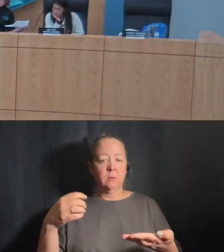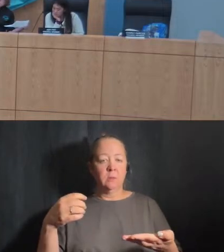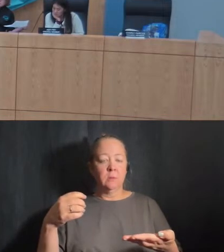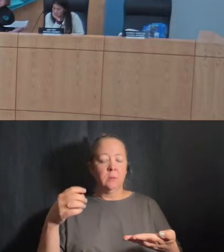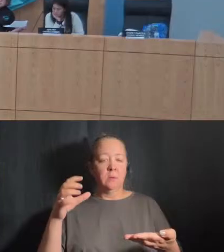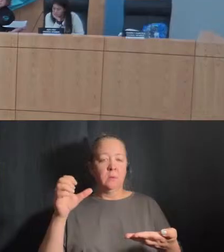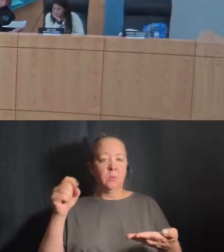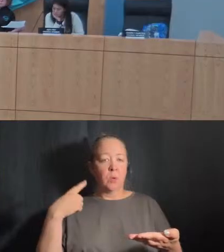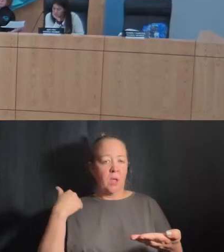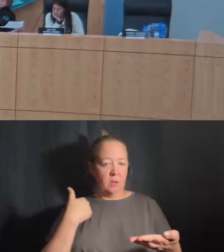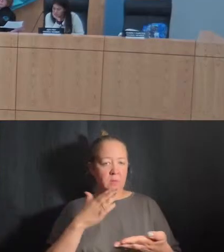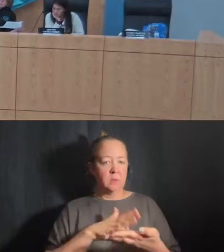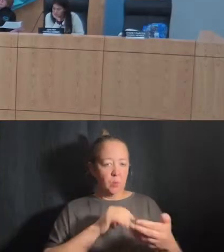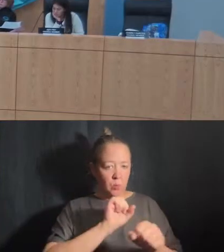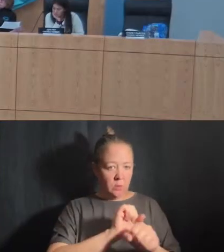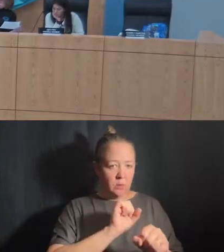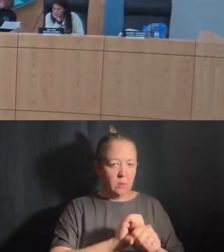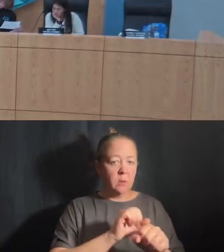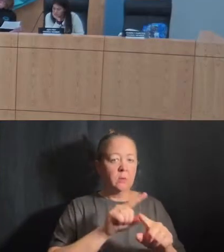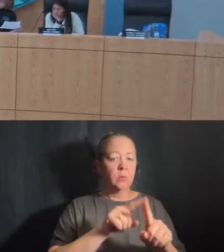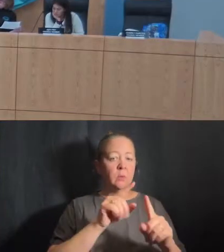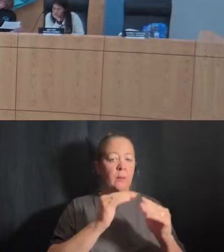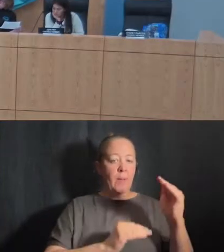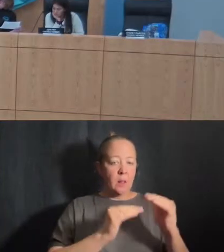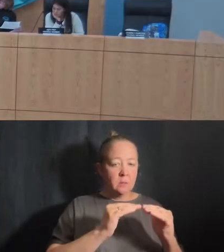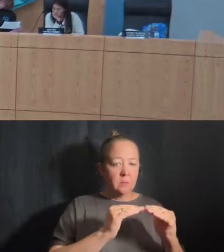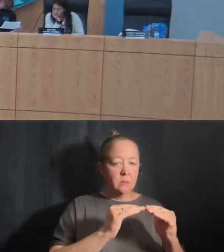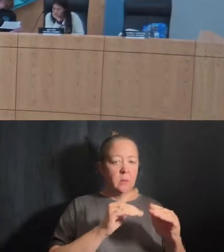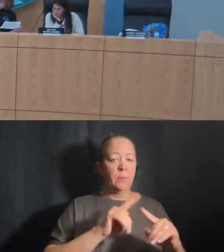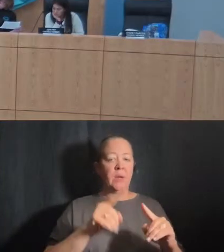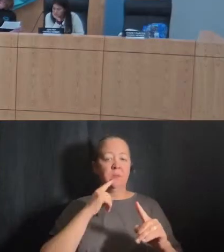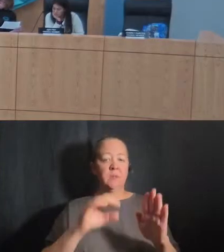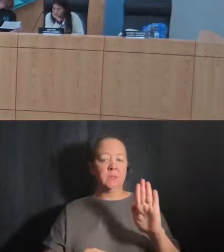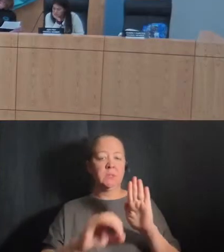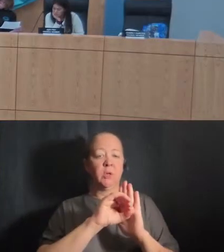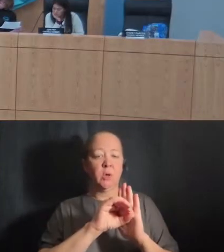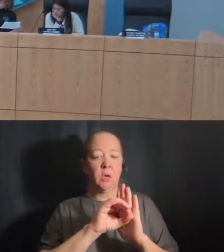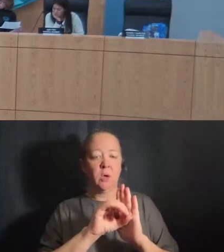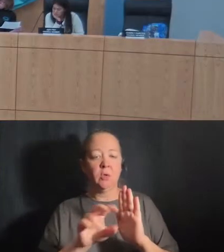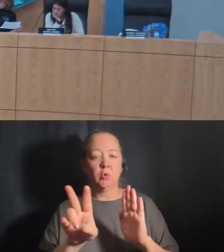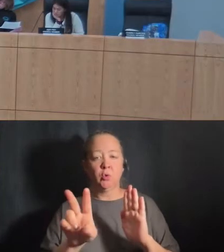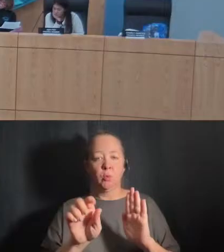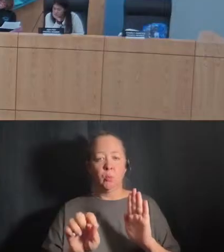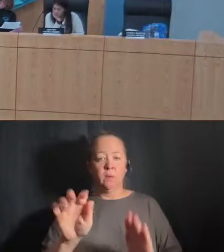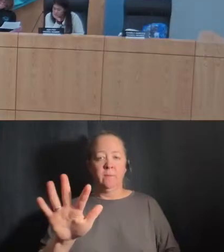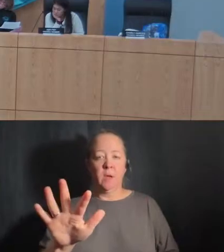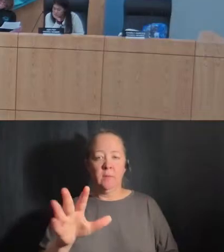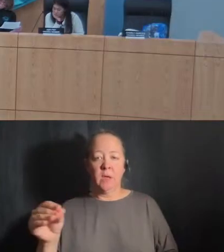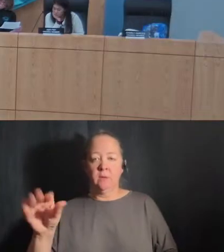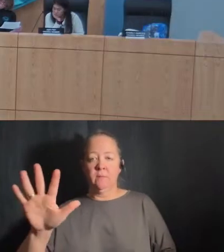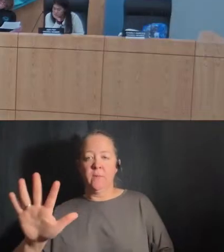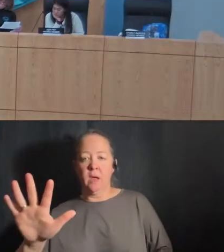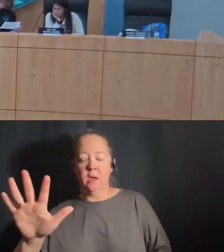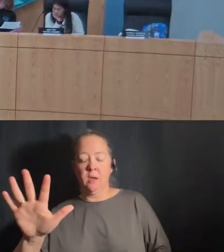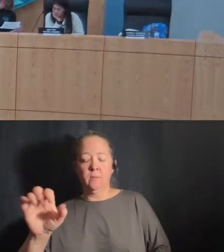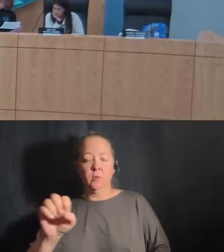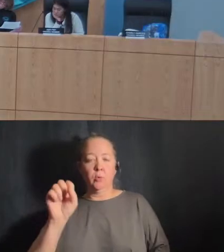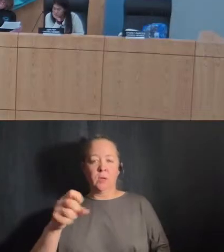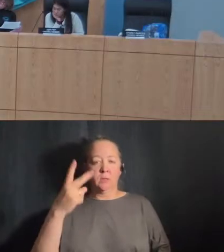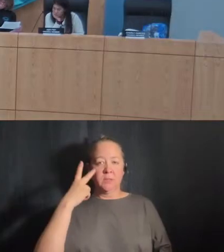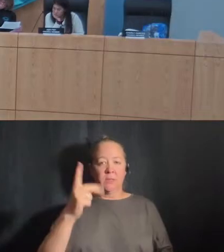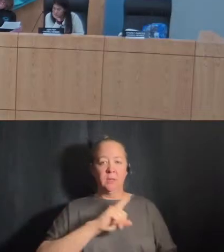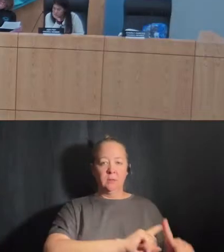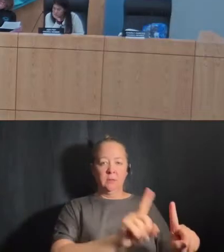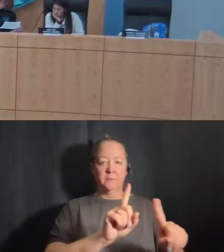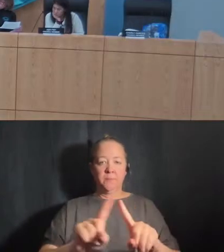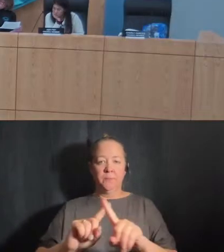but then if it's at 0, and it's at 2.5, and it's at 5, you can see the difference of that. Is